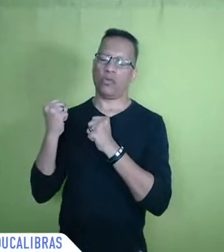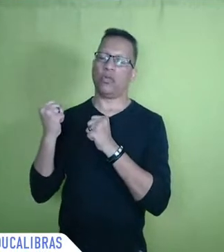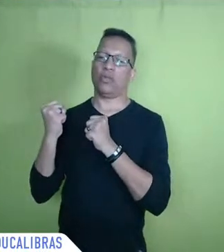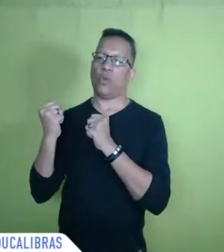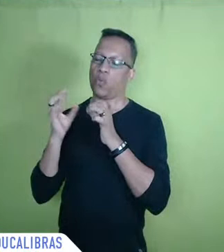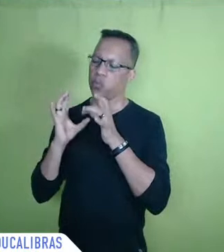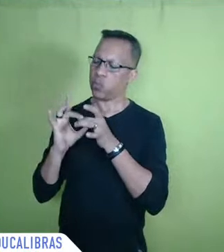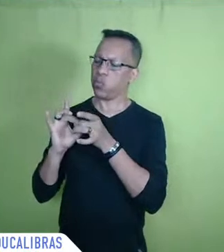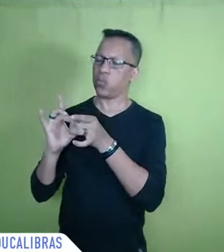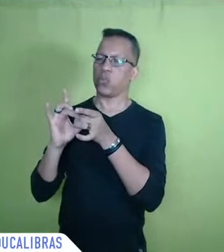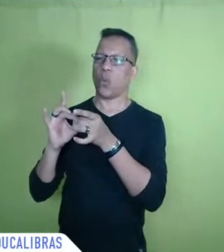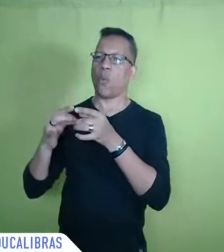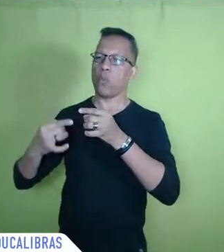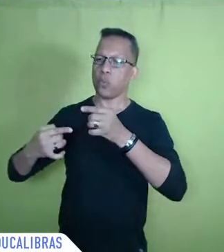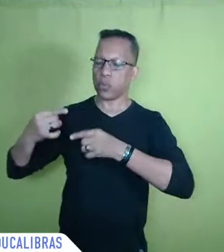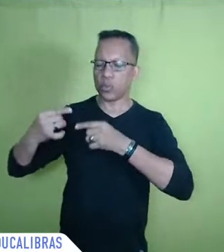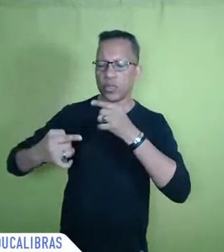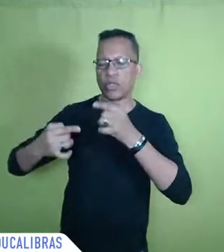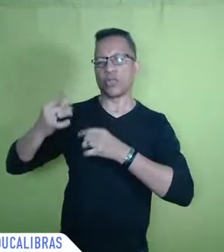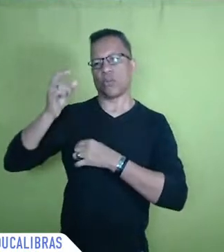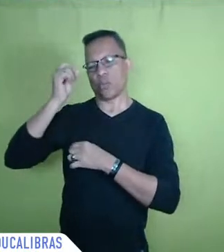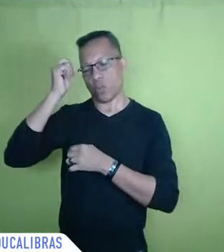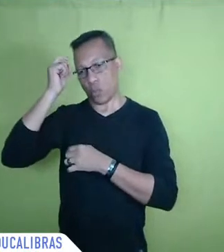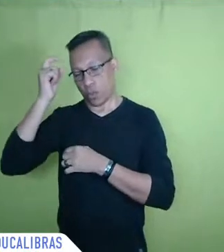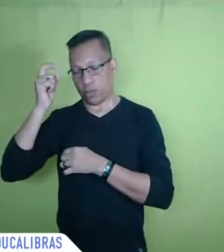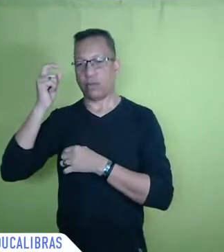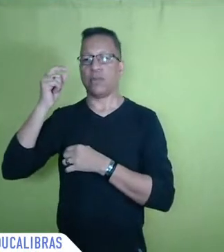all about having strength.